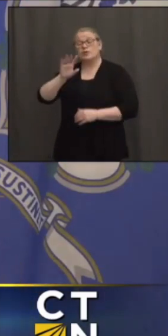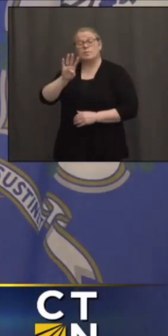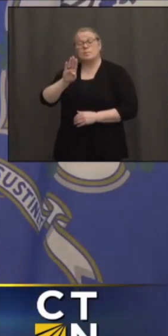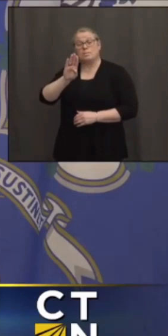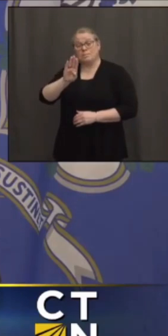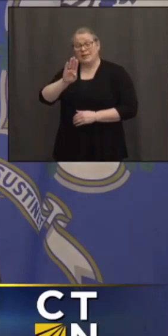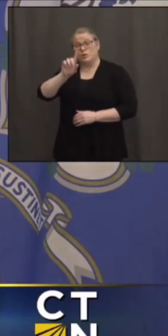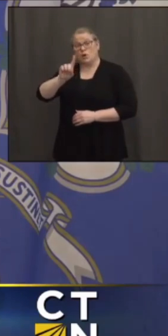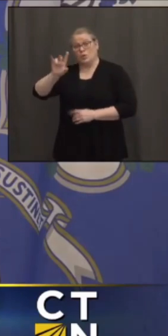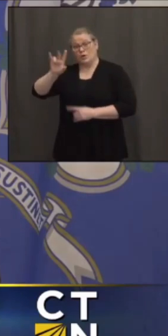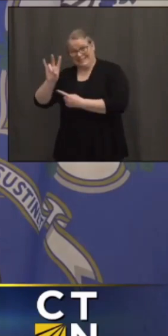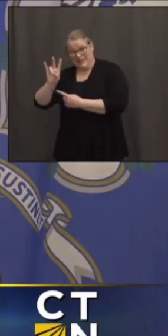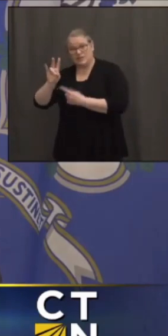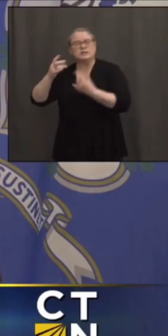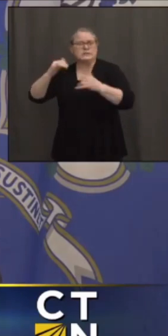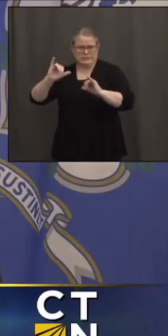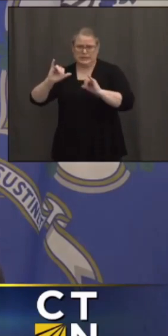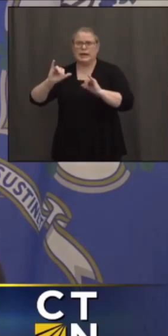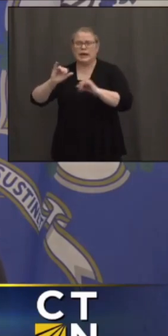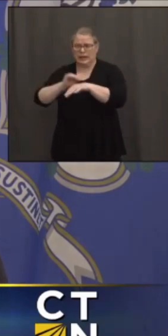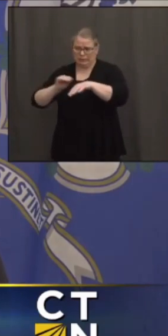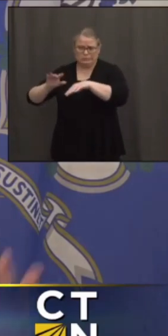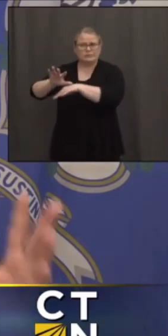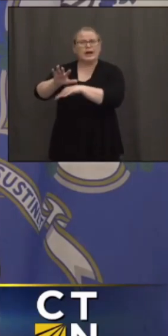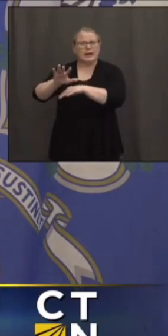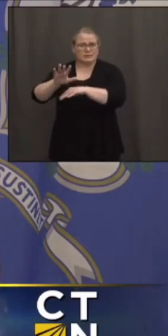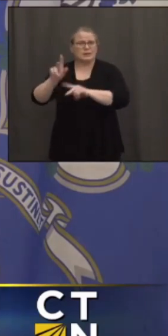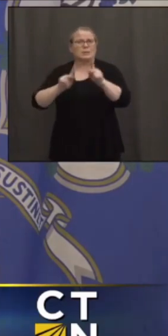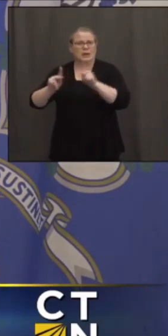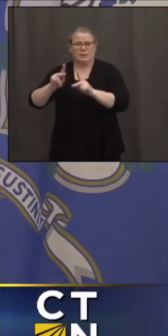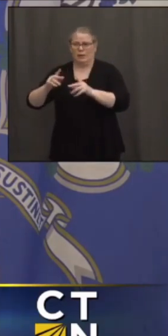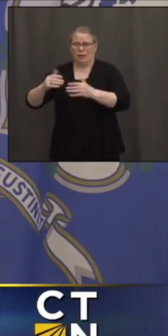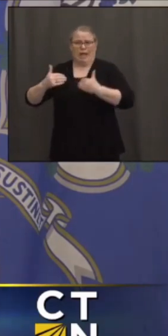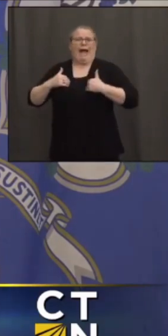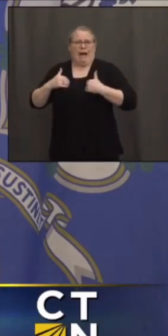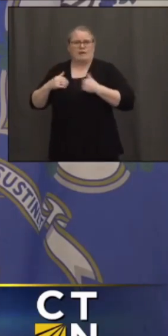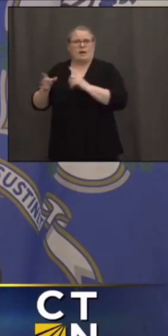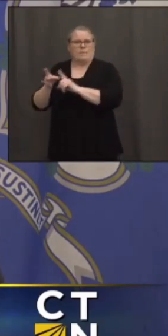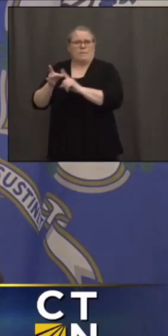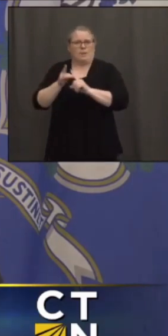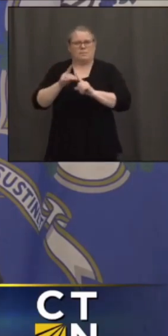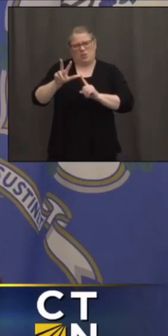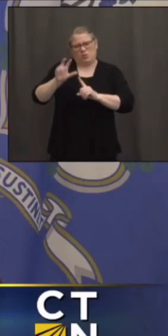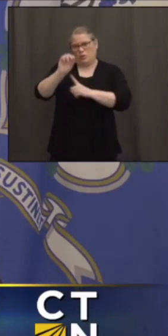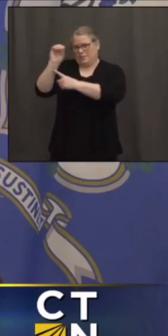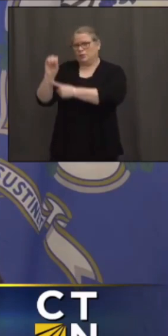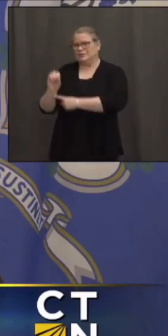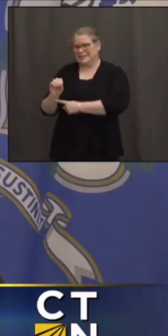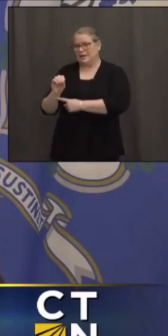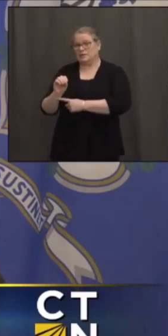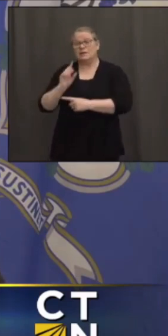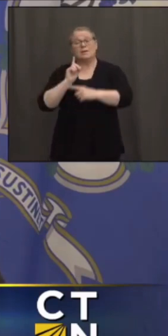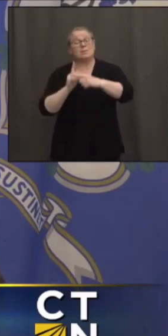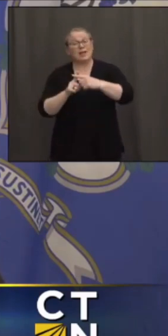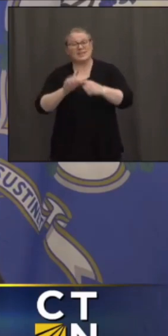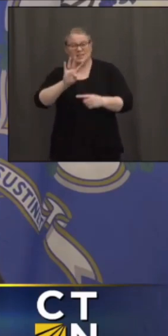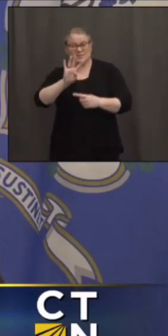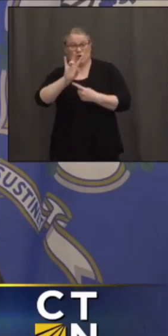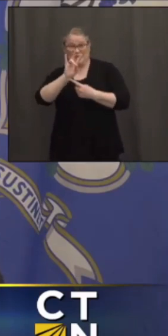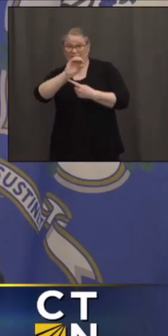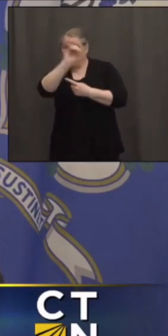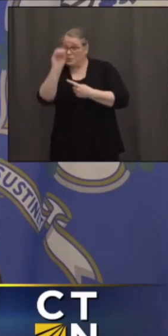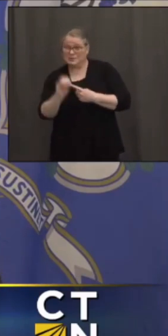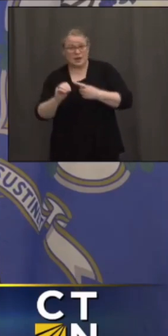of people, about 3% or so, in that coterie of the 40% who have not yet been vaccinated. So that's